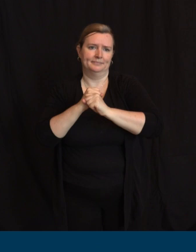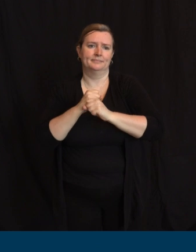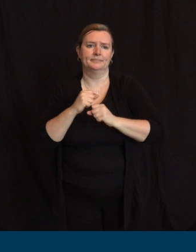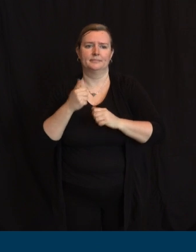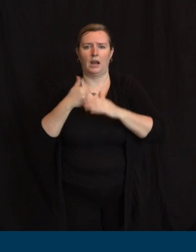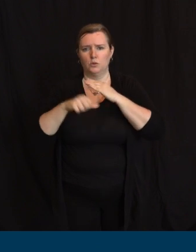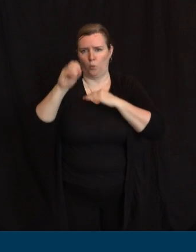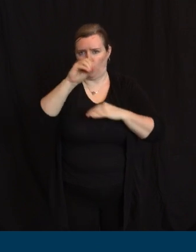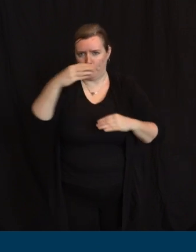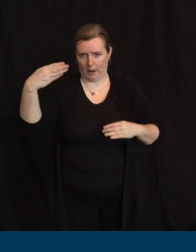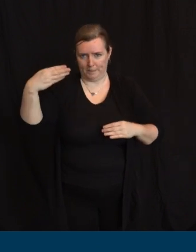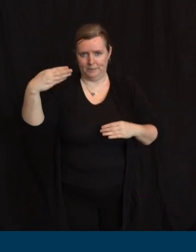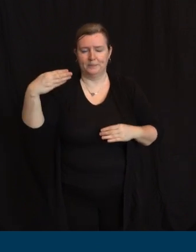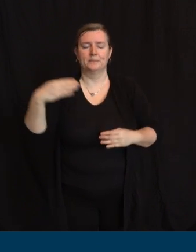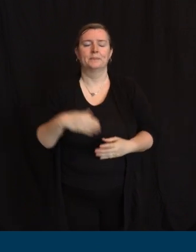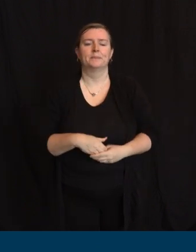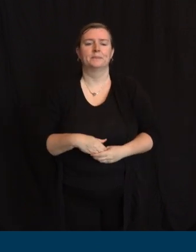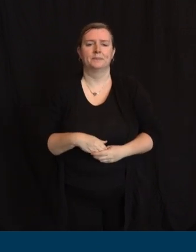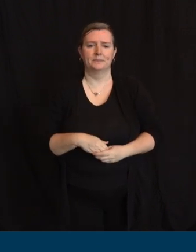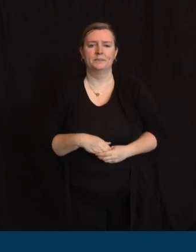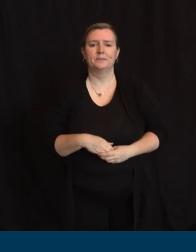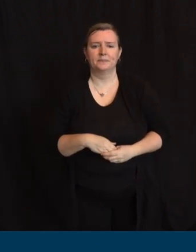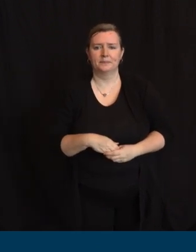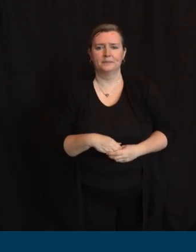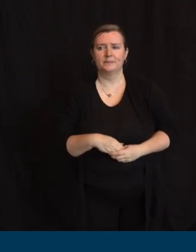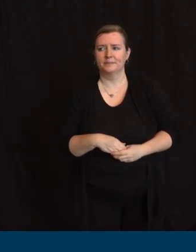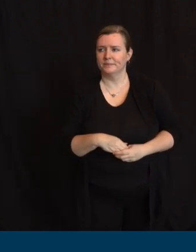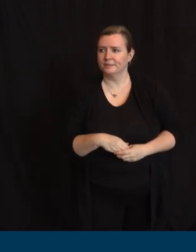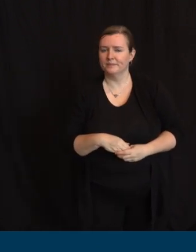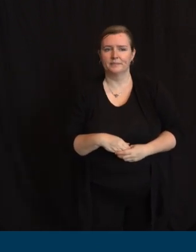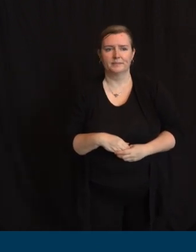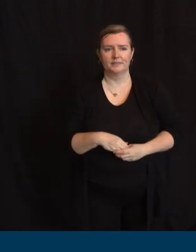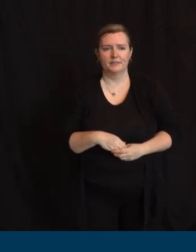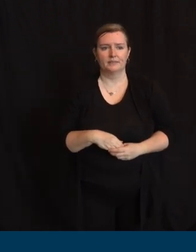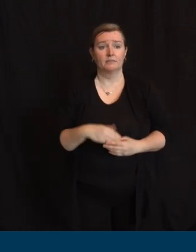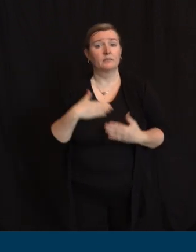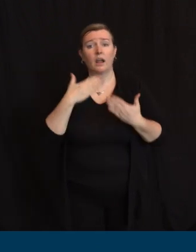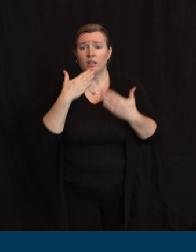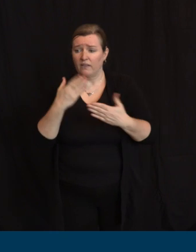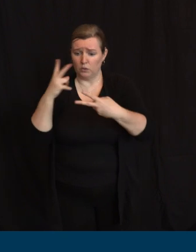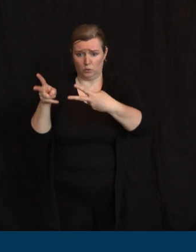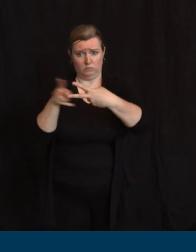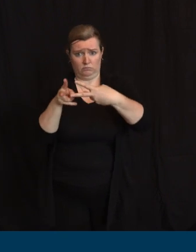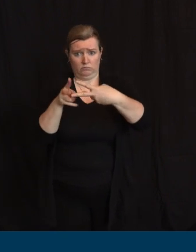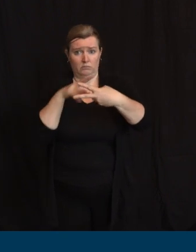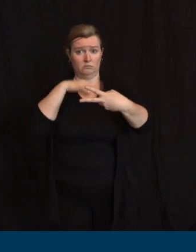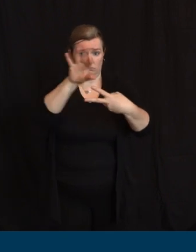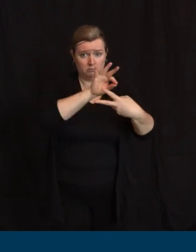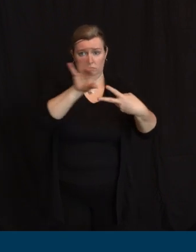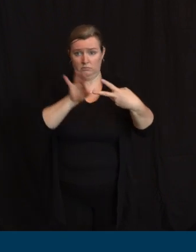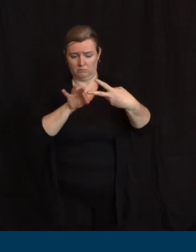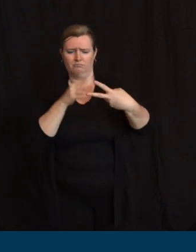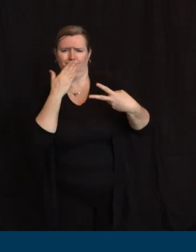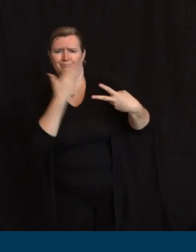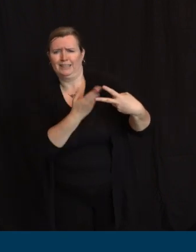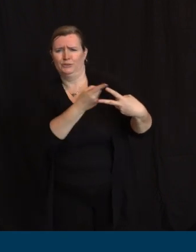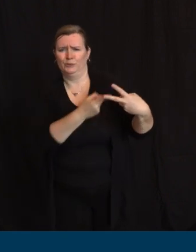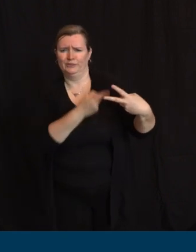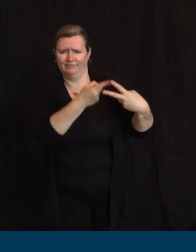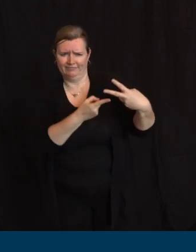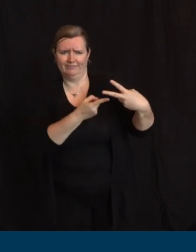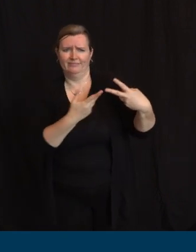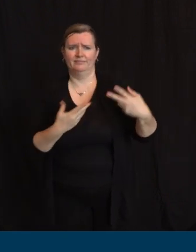our 3 representatives on the Regional Council. I thank them for their leadership. You know, we are blessed to